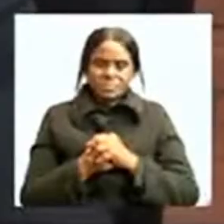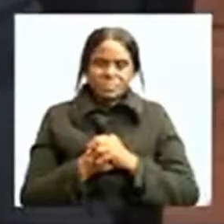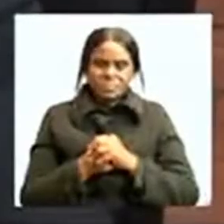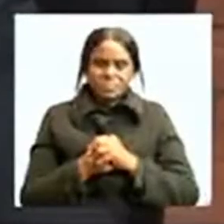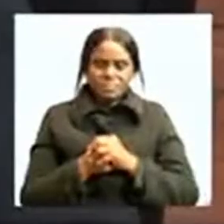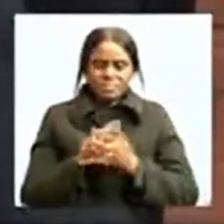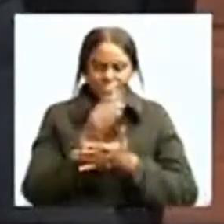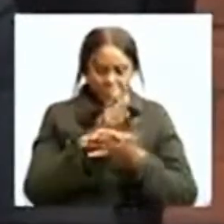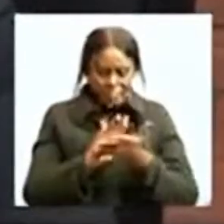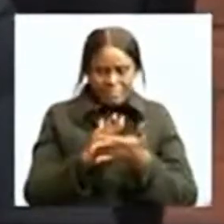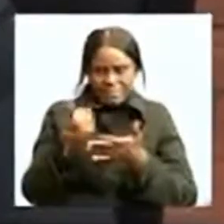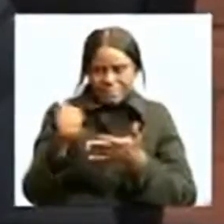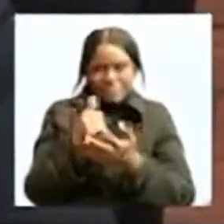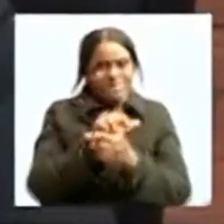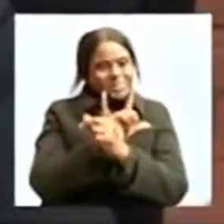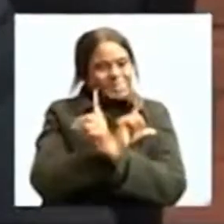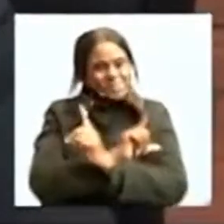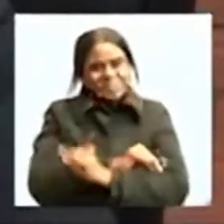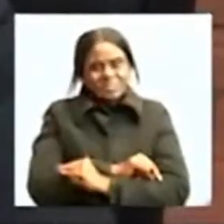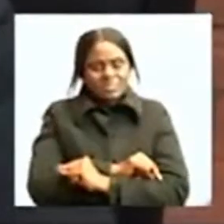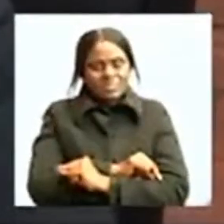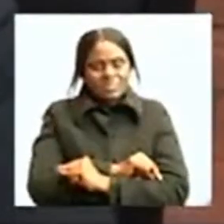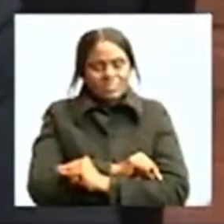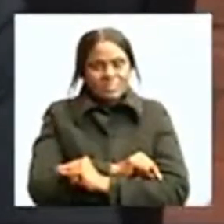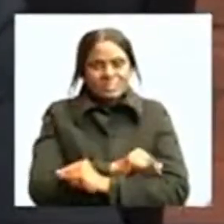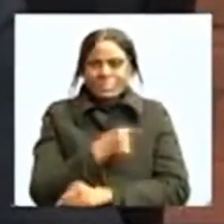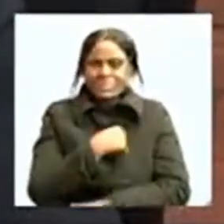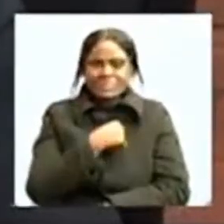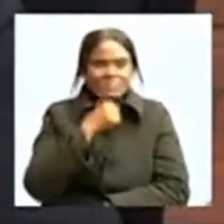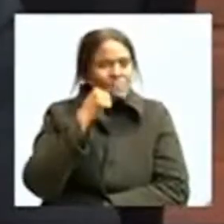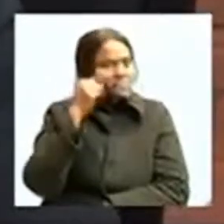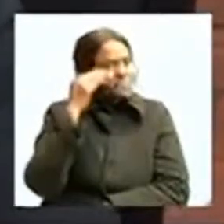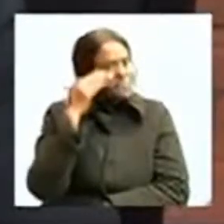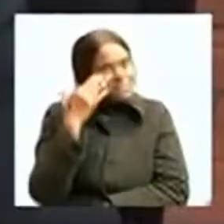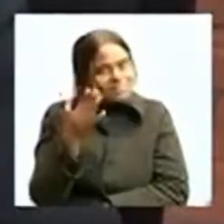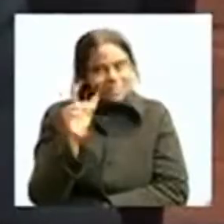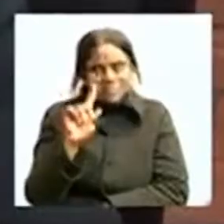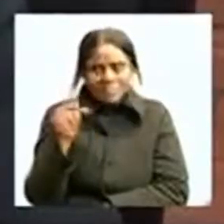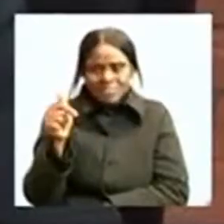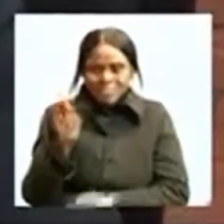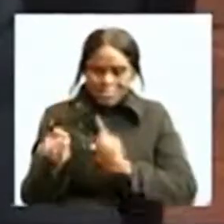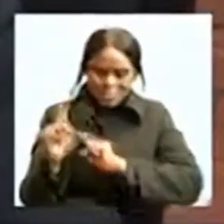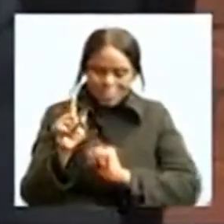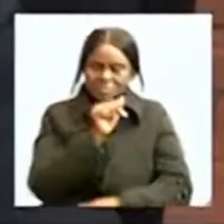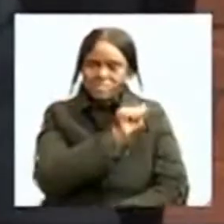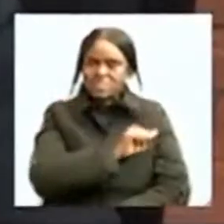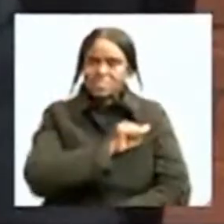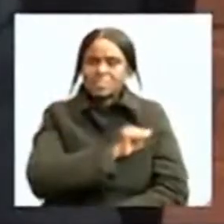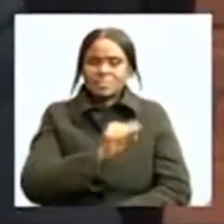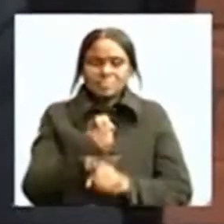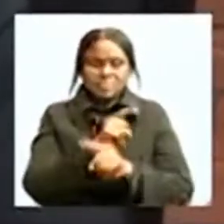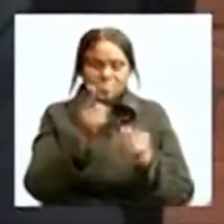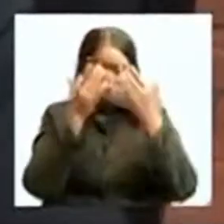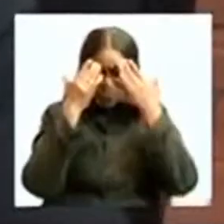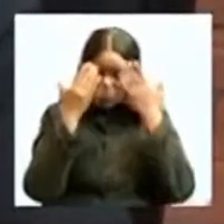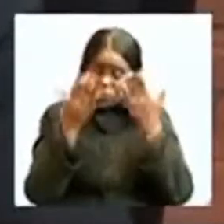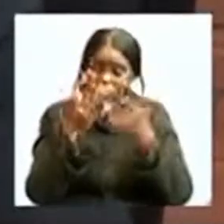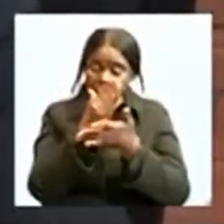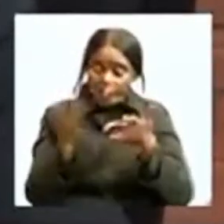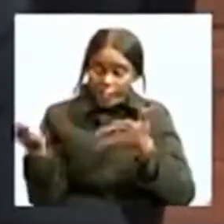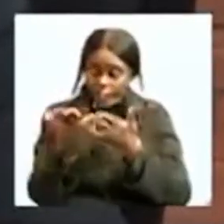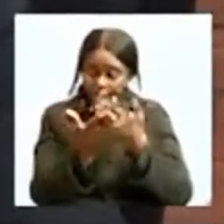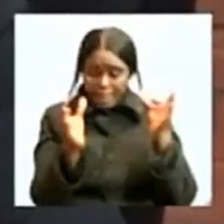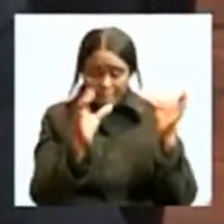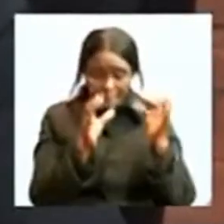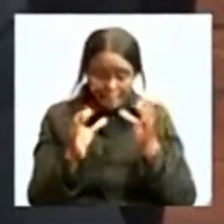they are somehow relaxed. I don't know where they are getting that attitude. Some of the